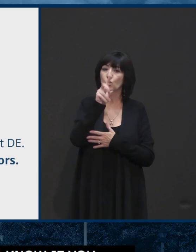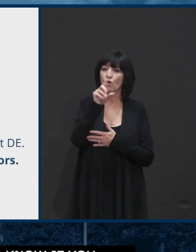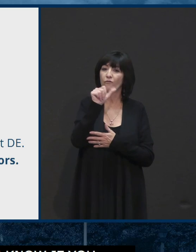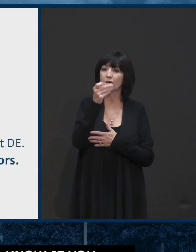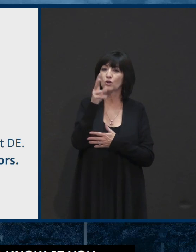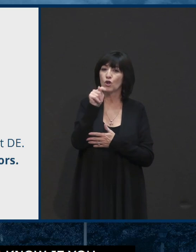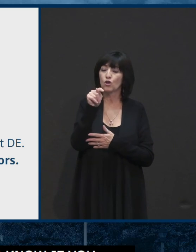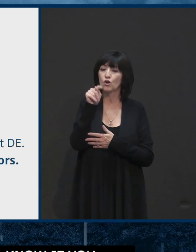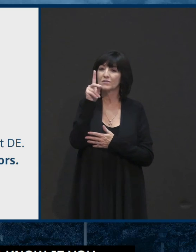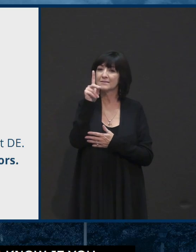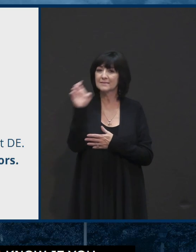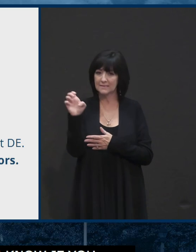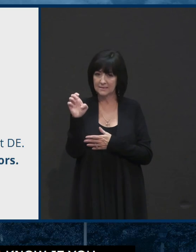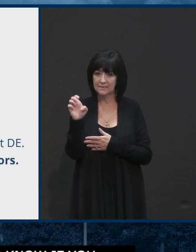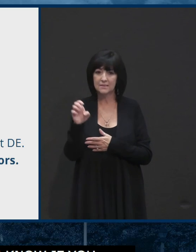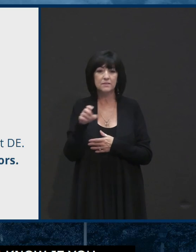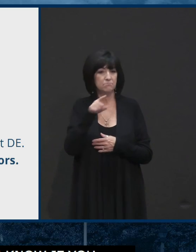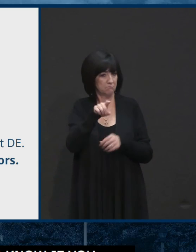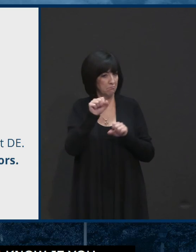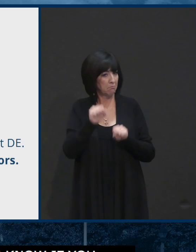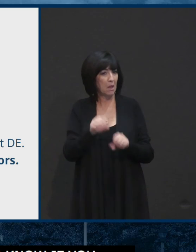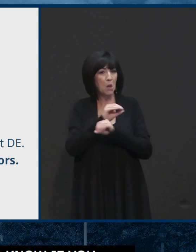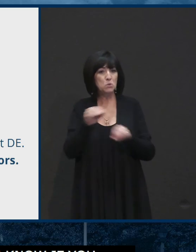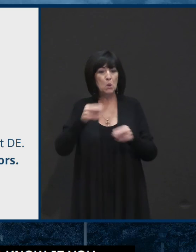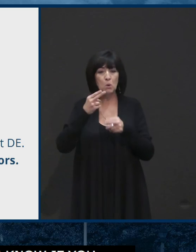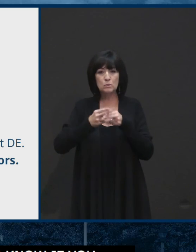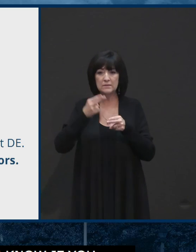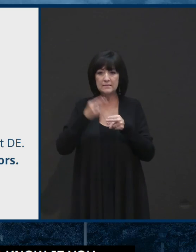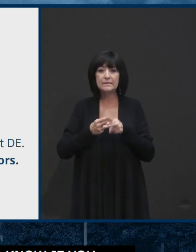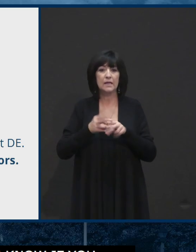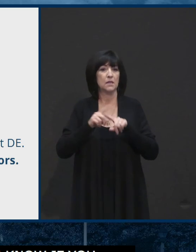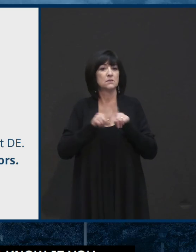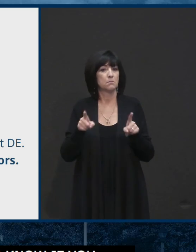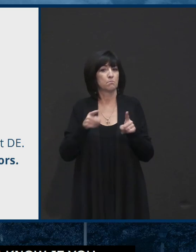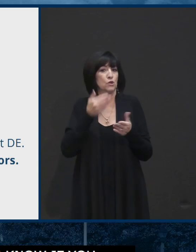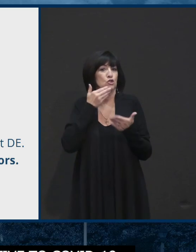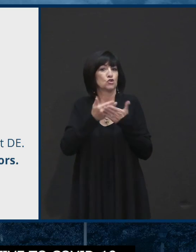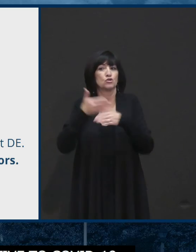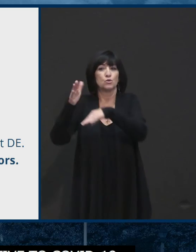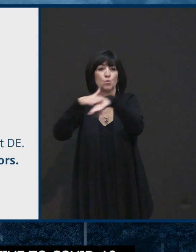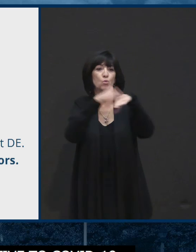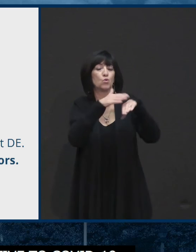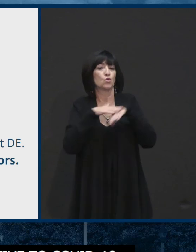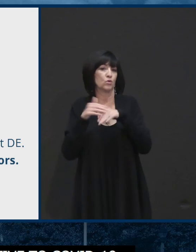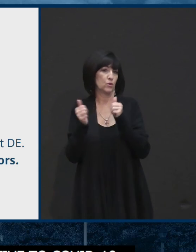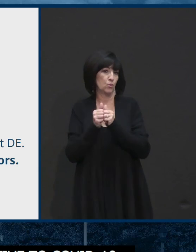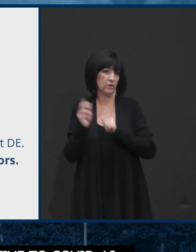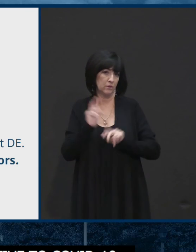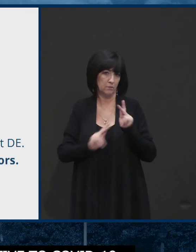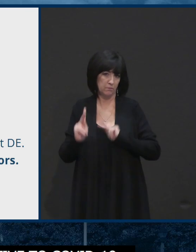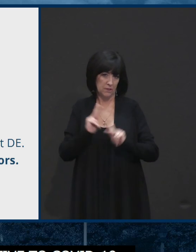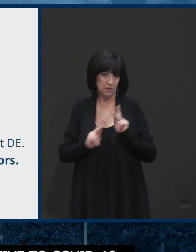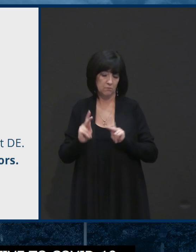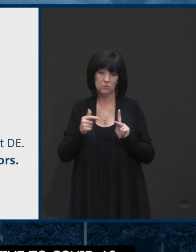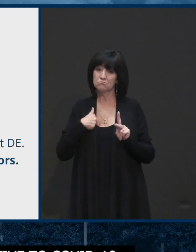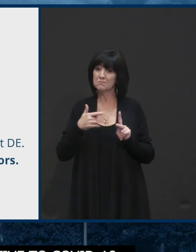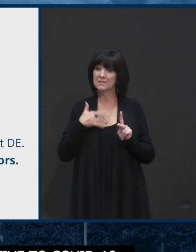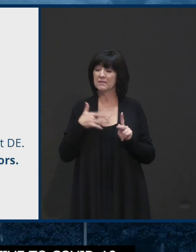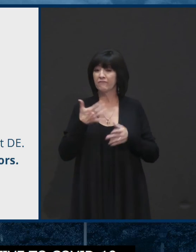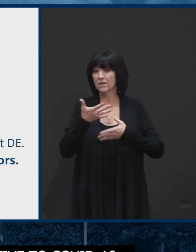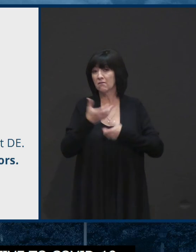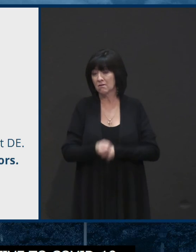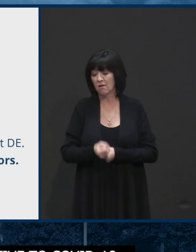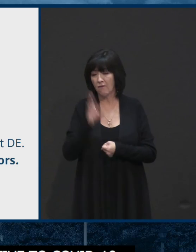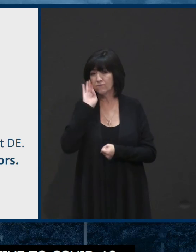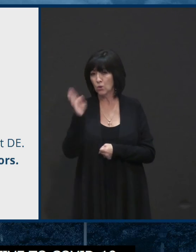anonymously, and it'll help you in the long run. So I'm confident that we can do better, that we're going to do